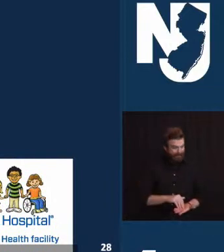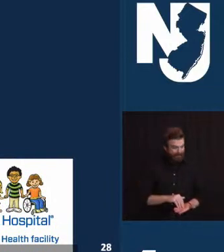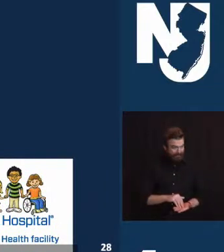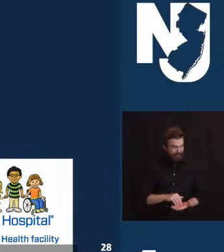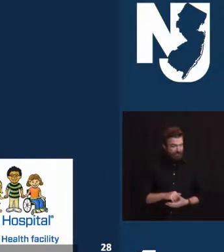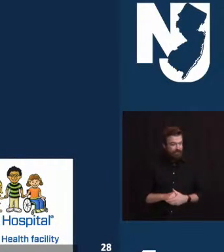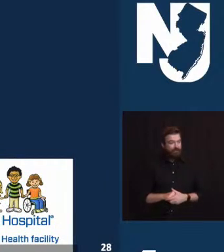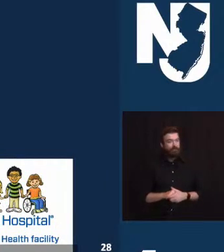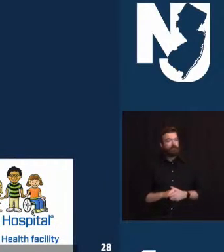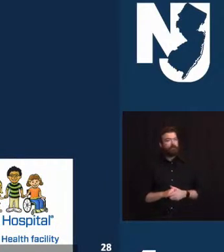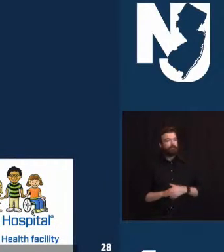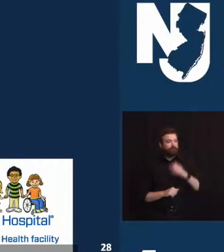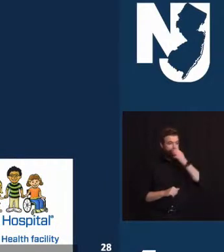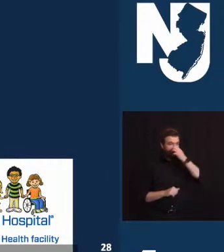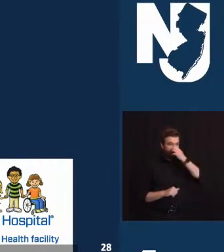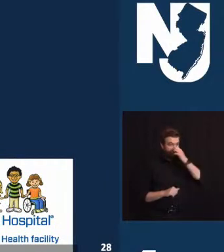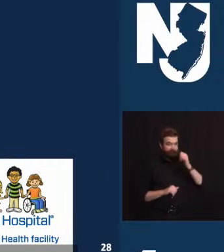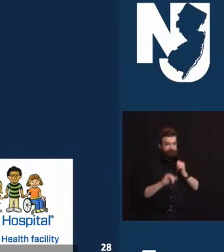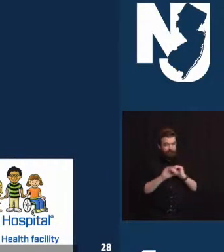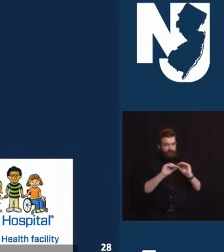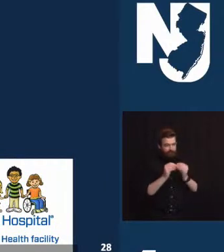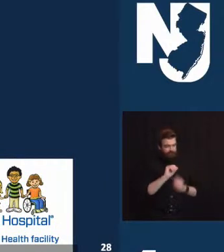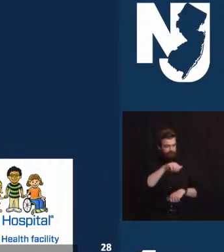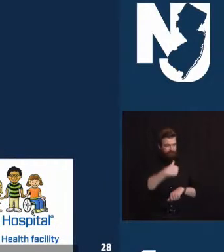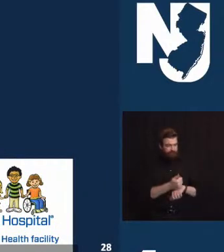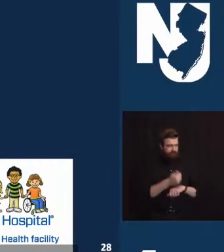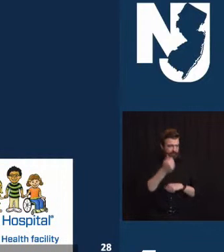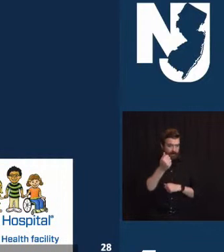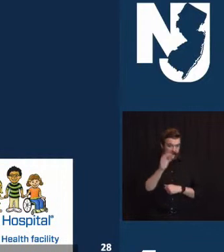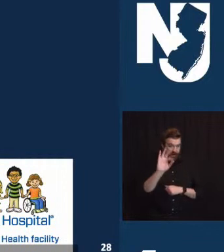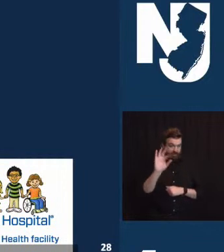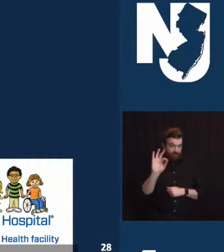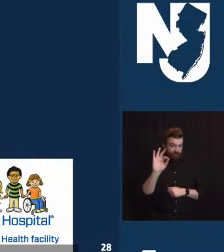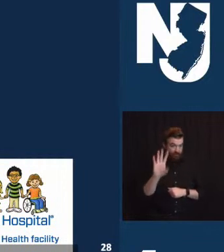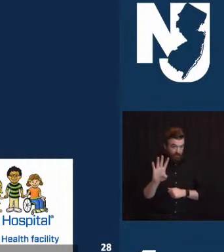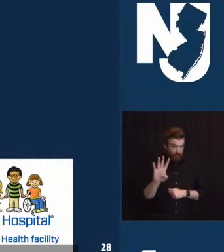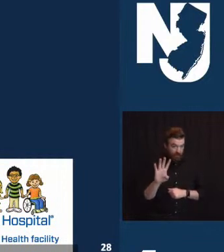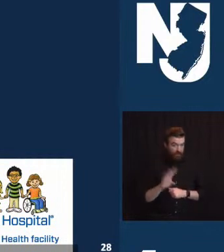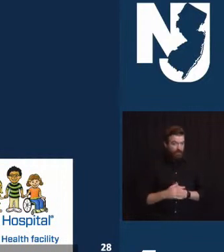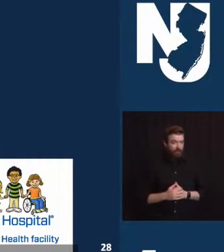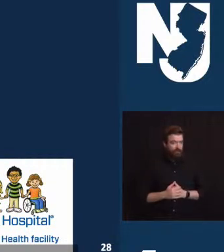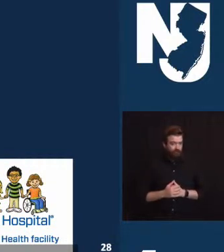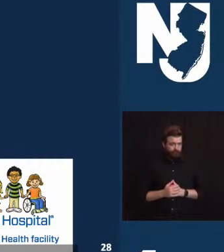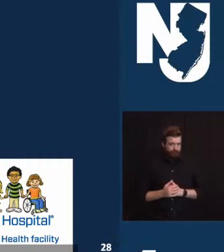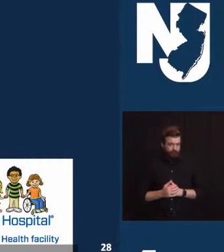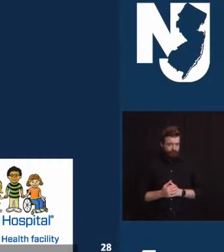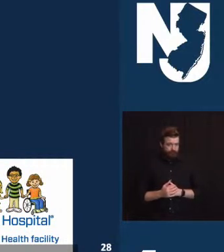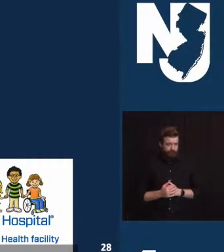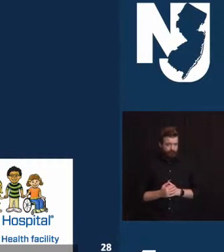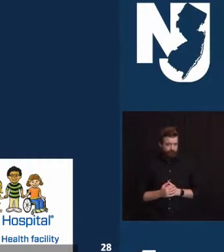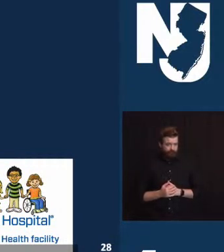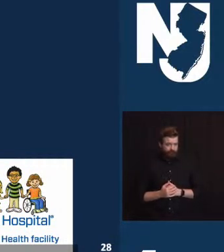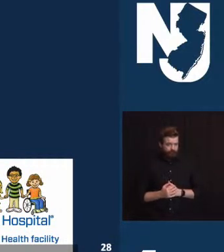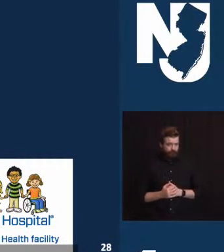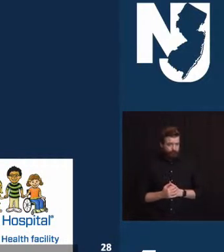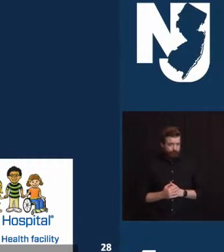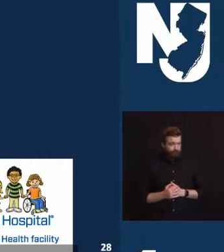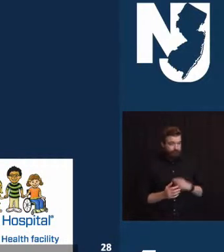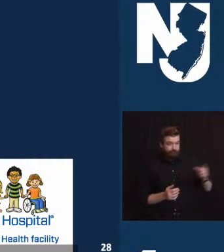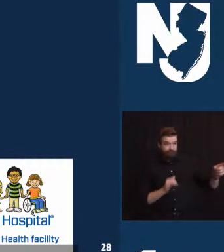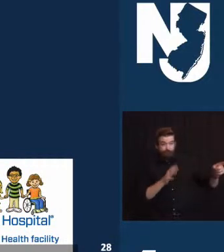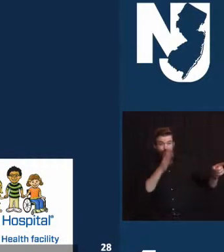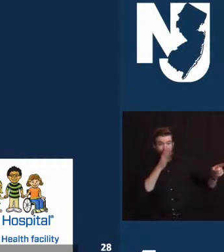since 1994. Over the past year, the Opportunity Project and its executive director, that woman,